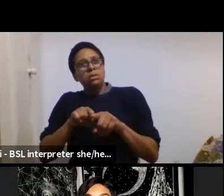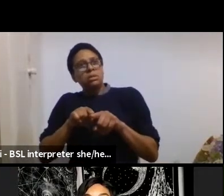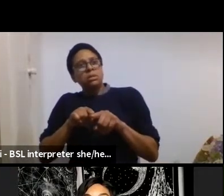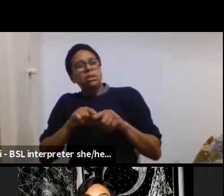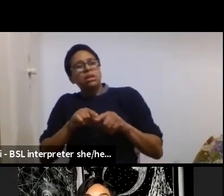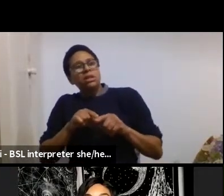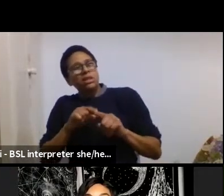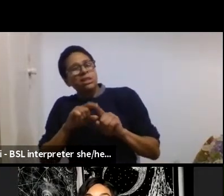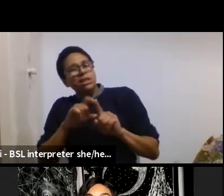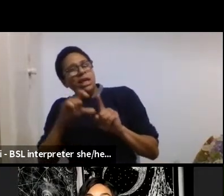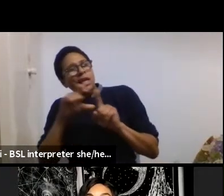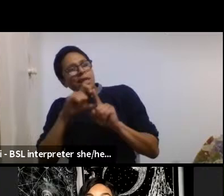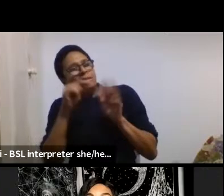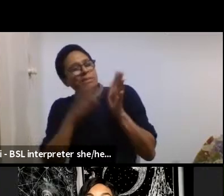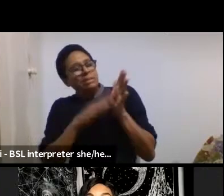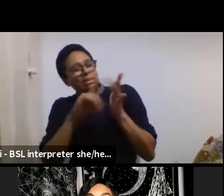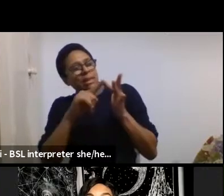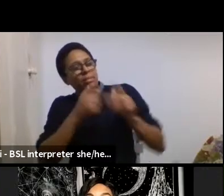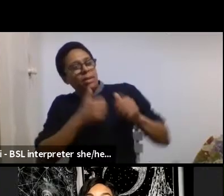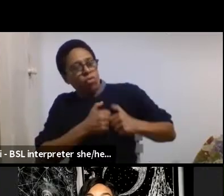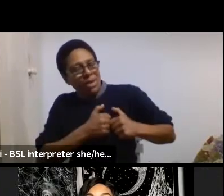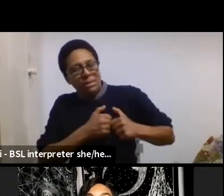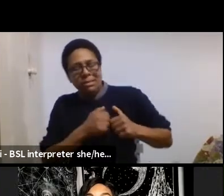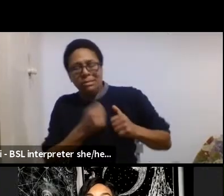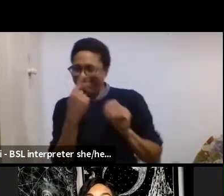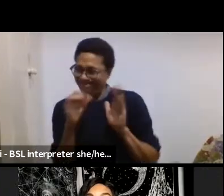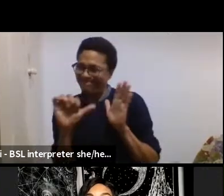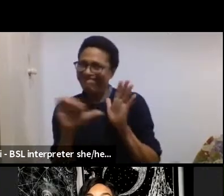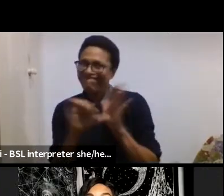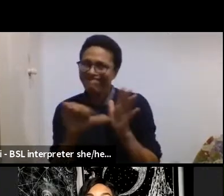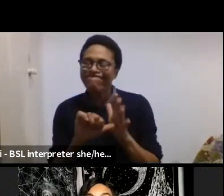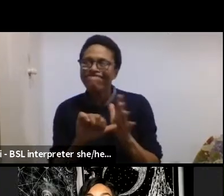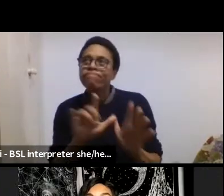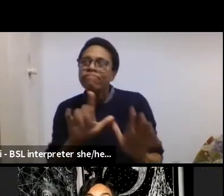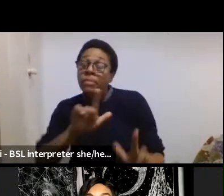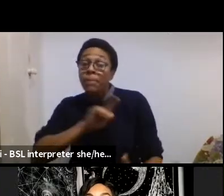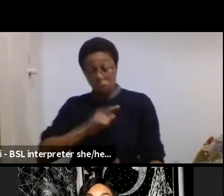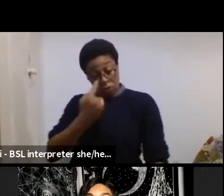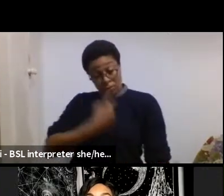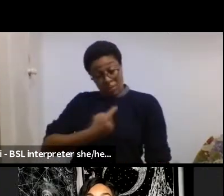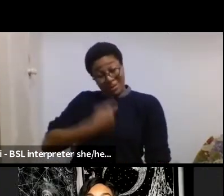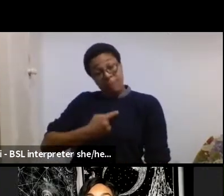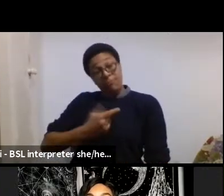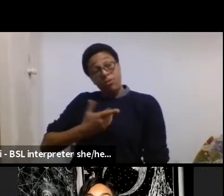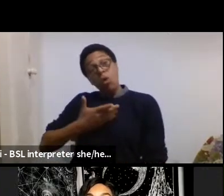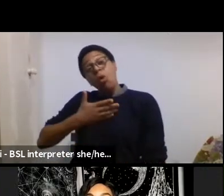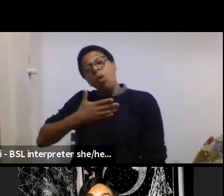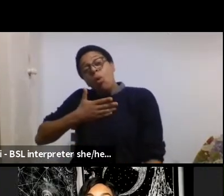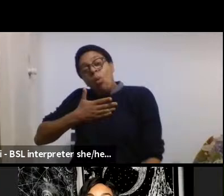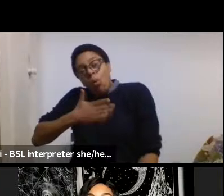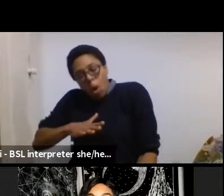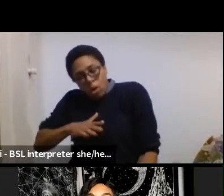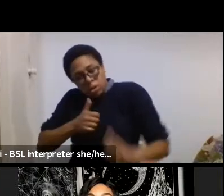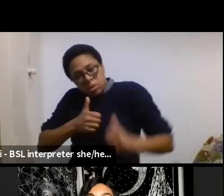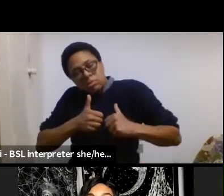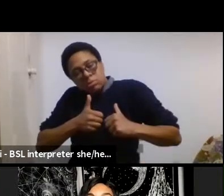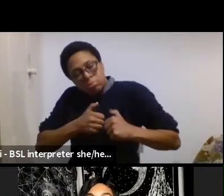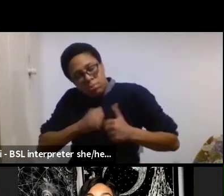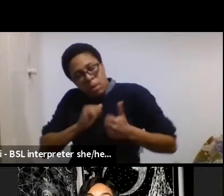because whilst I do kind of at times find myself wanting some like romantic